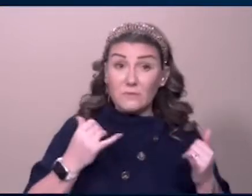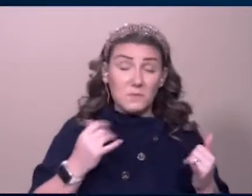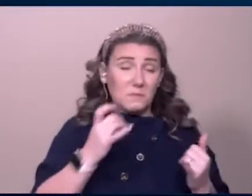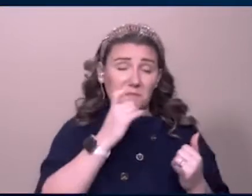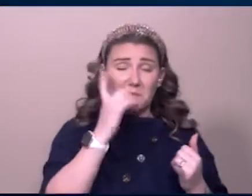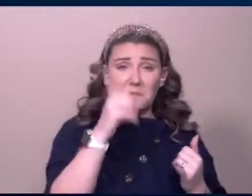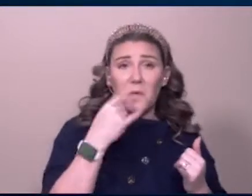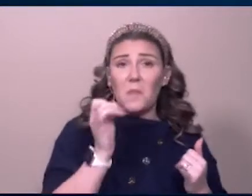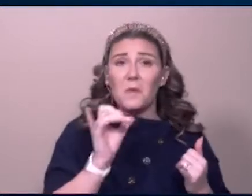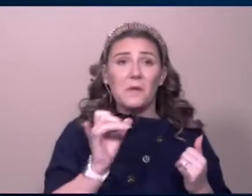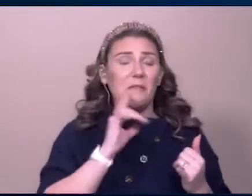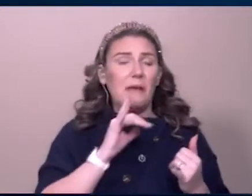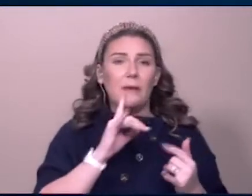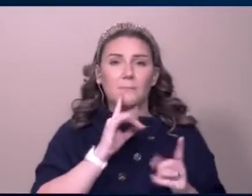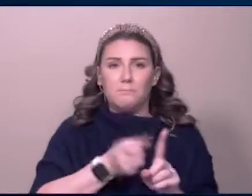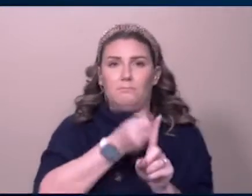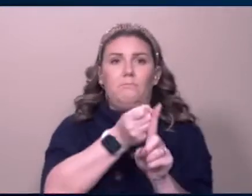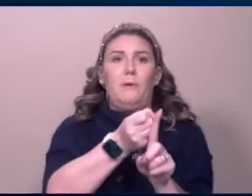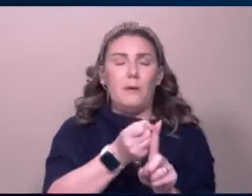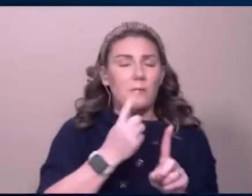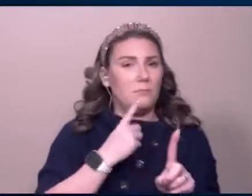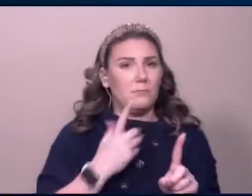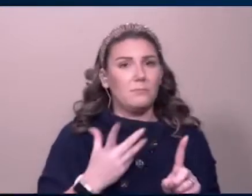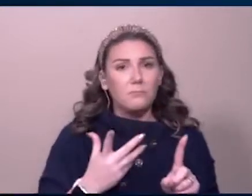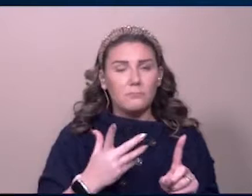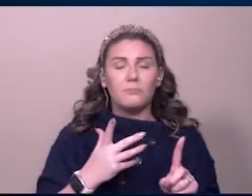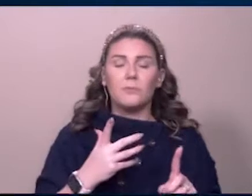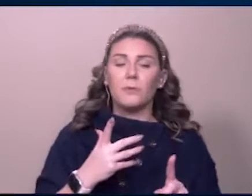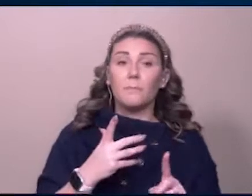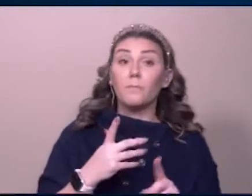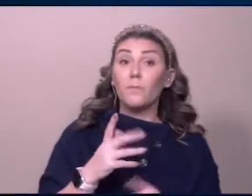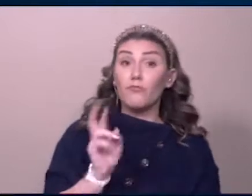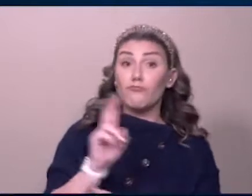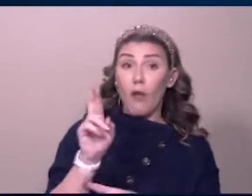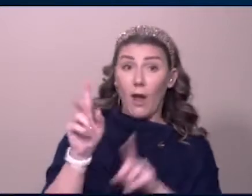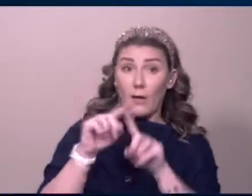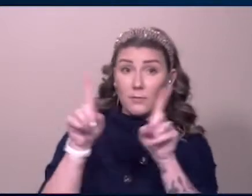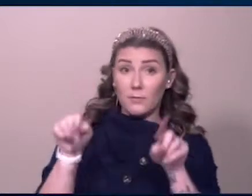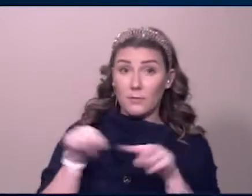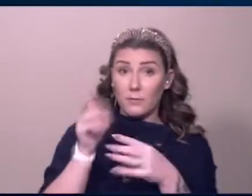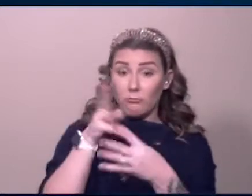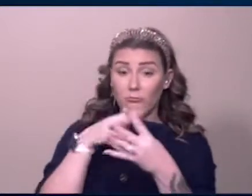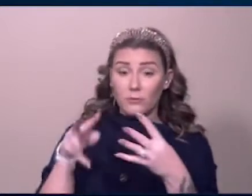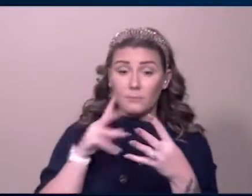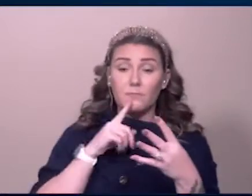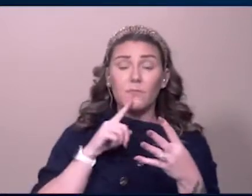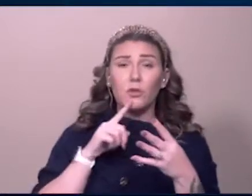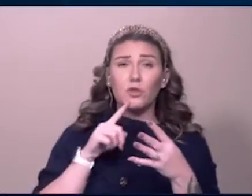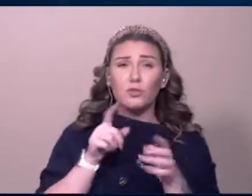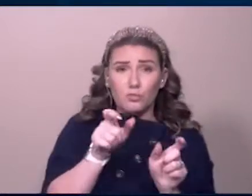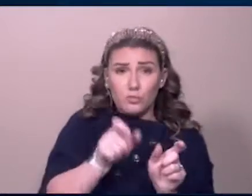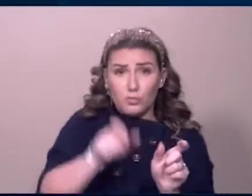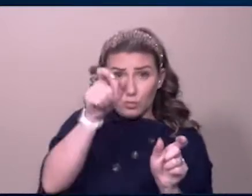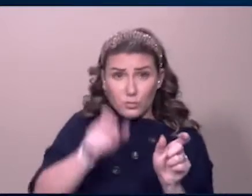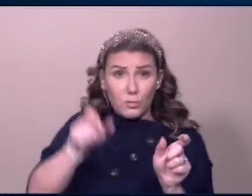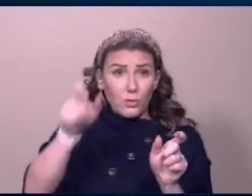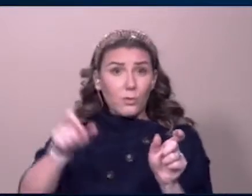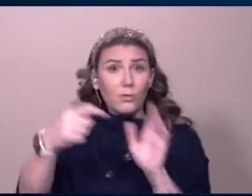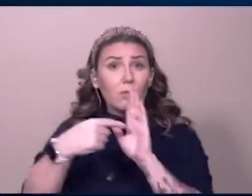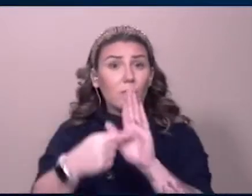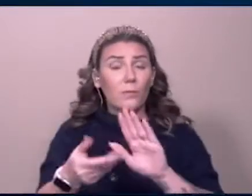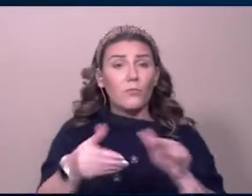real player at this time. The graph on the right teases out a little bit on the death rate while waiting